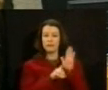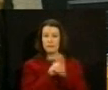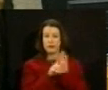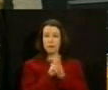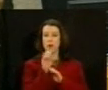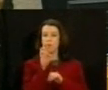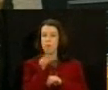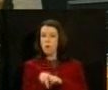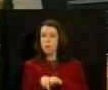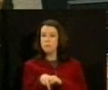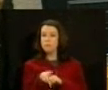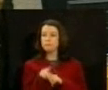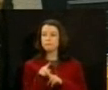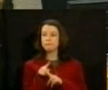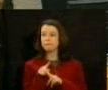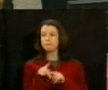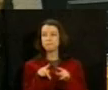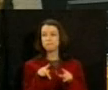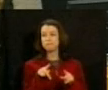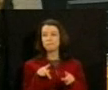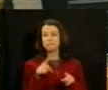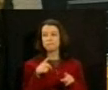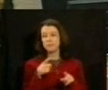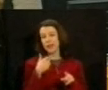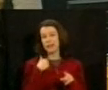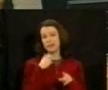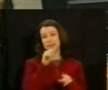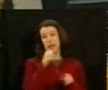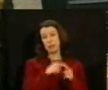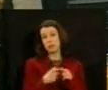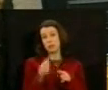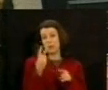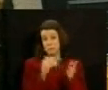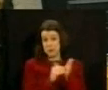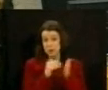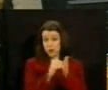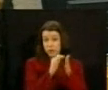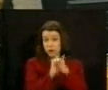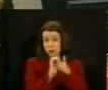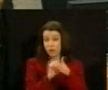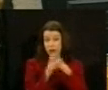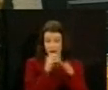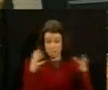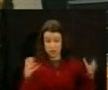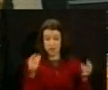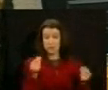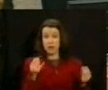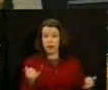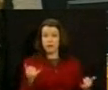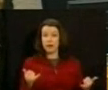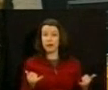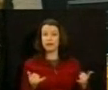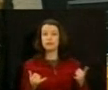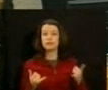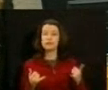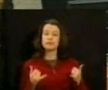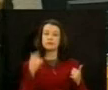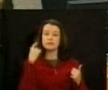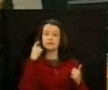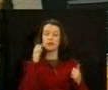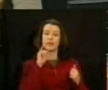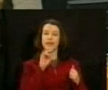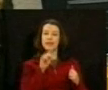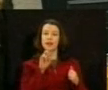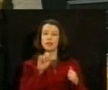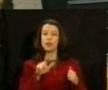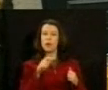holds, say, $10 or $12 million and a bunch of land right now, or the industrial development board. We don't have public hearing